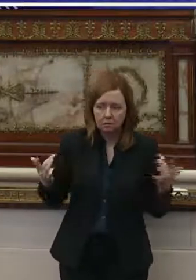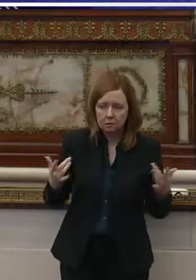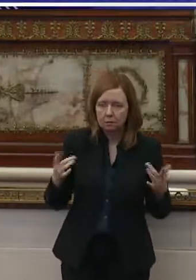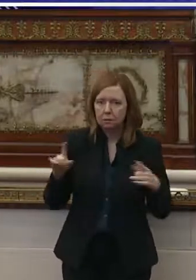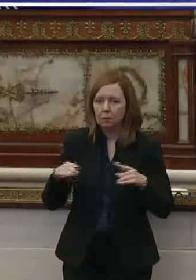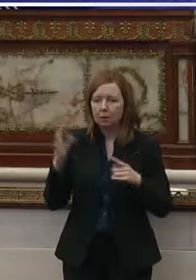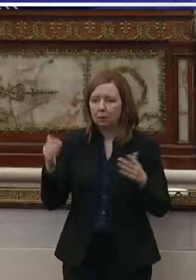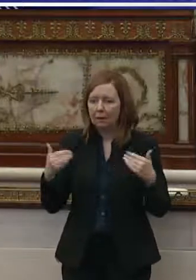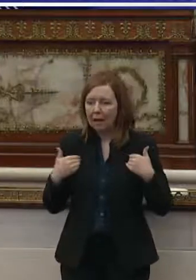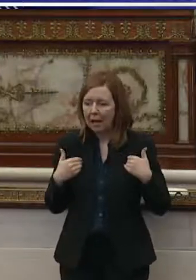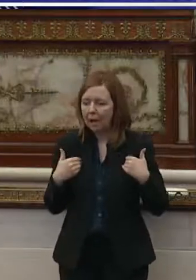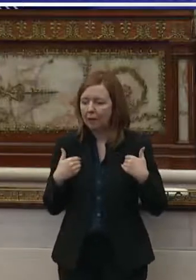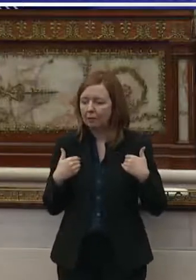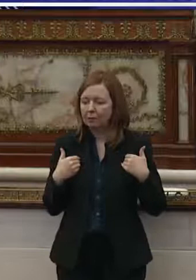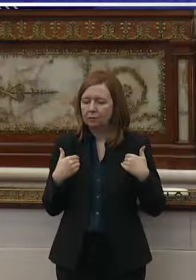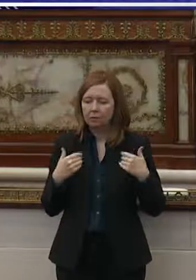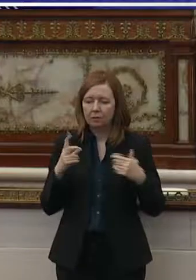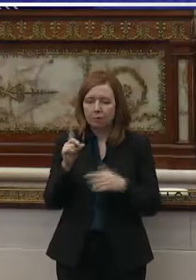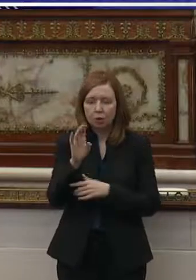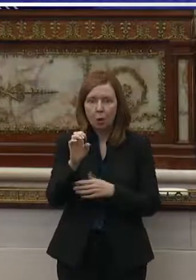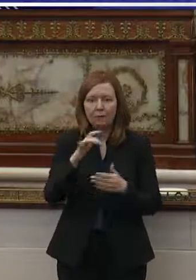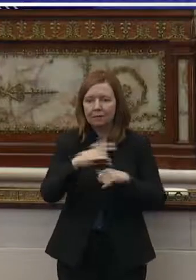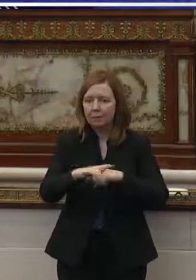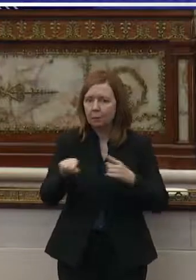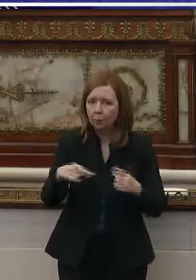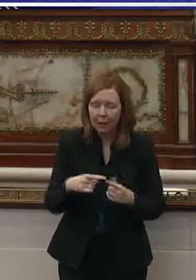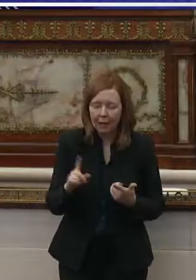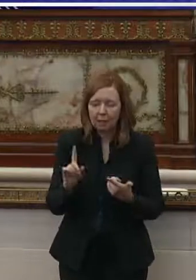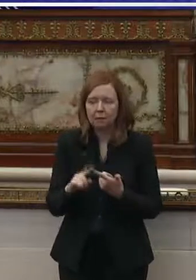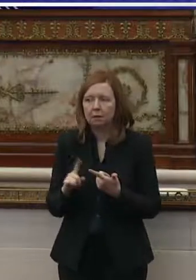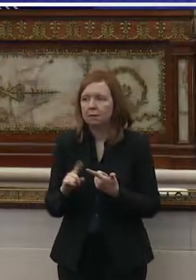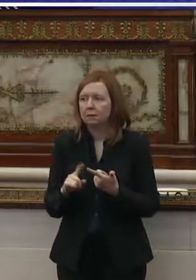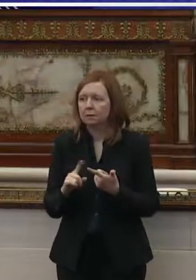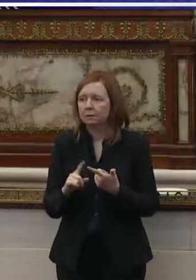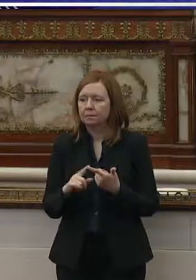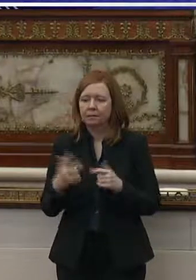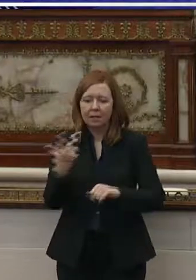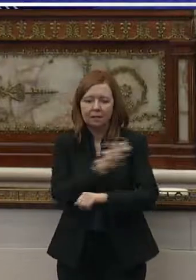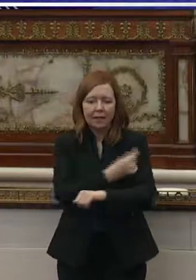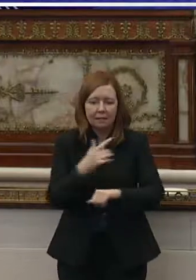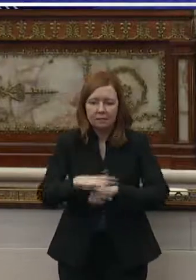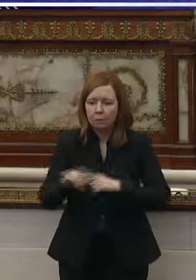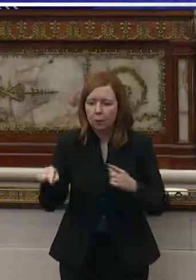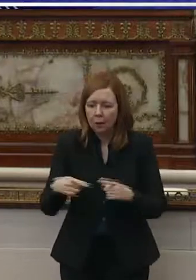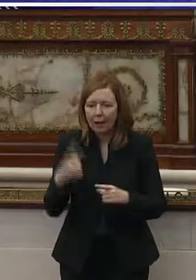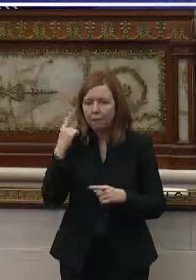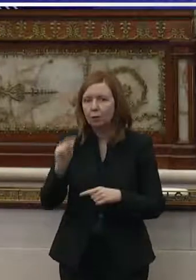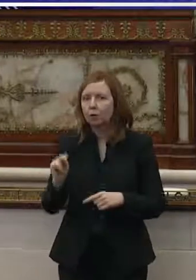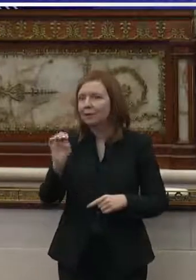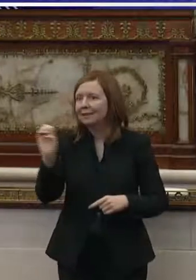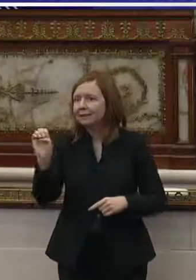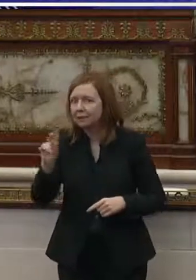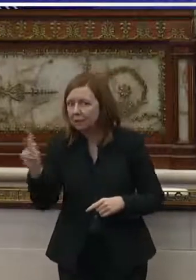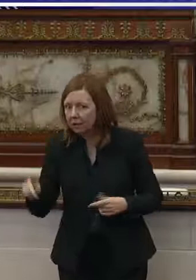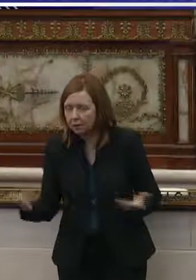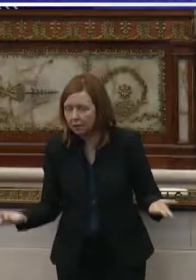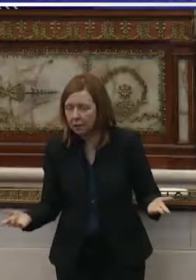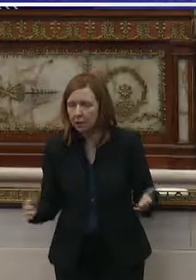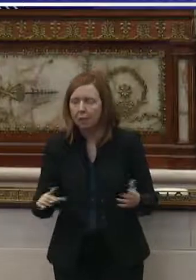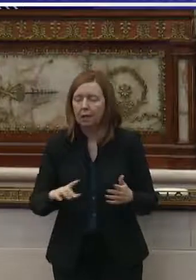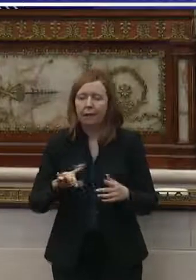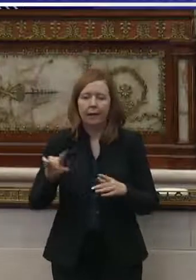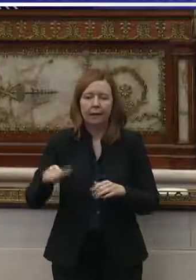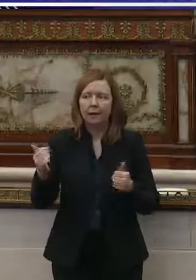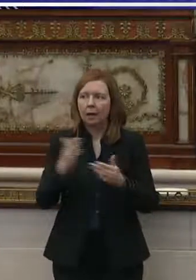have the doses available? When are we going to have the vaccines available to Northeast Philadelphia and